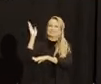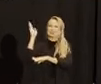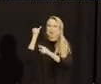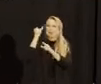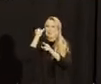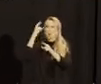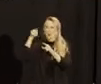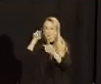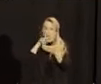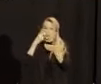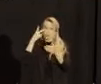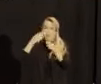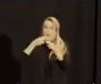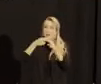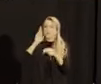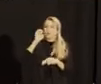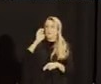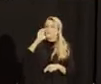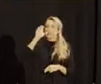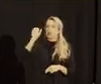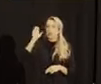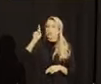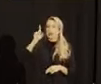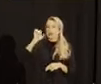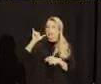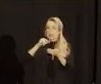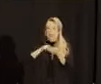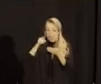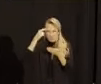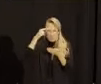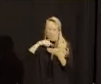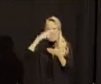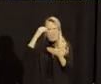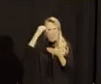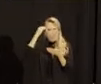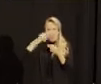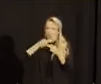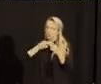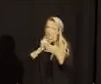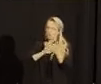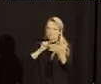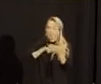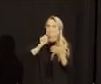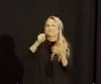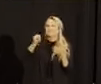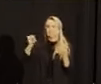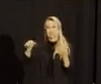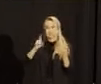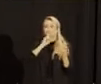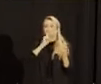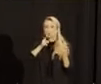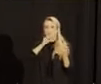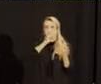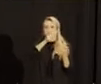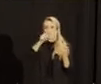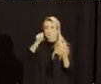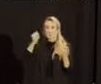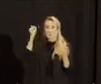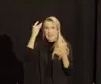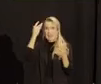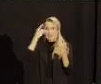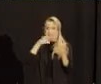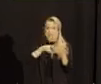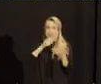Coakley. Yep, you sure do. Because Rebecca has been working, I'm not doing this in order as you can tell, but Rebecca has